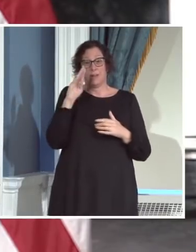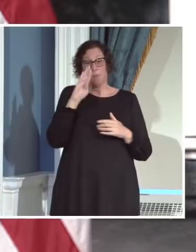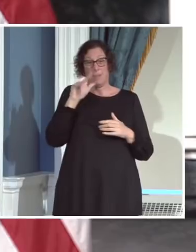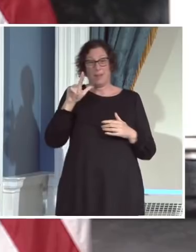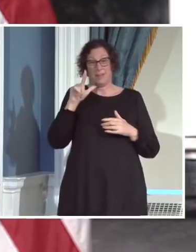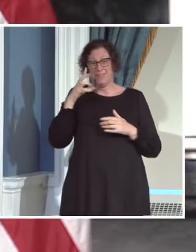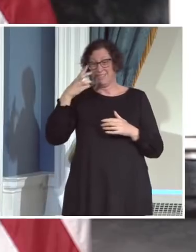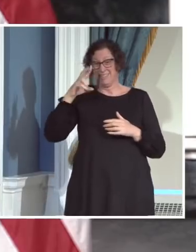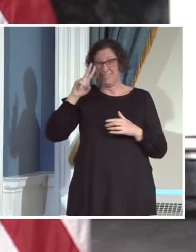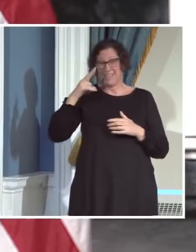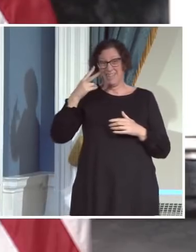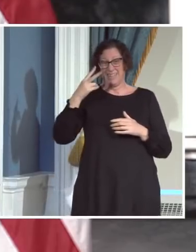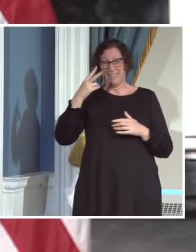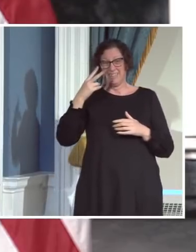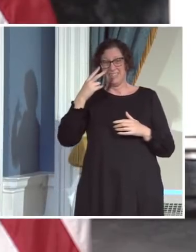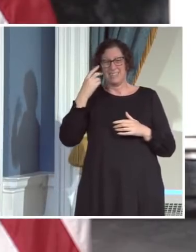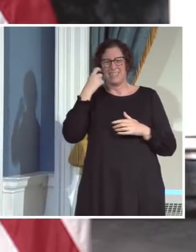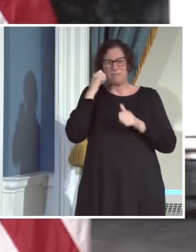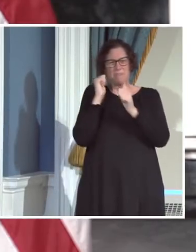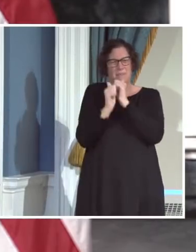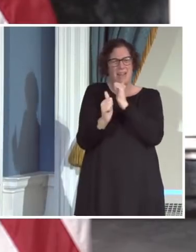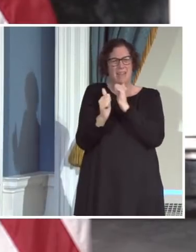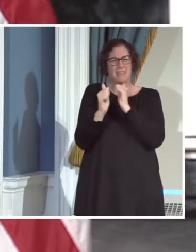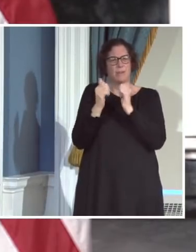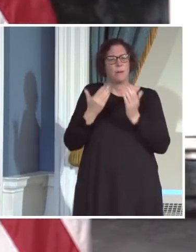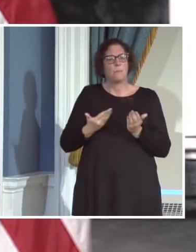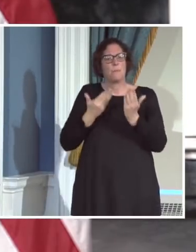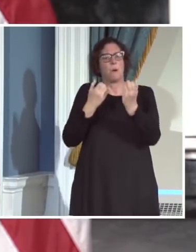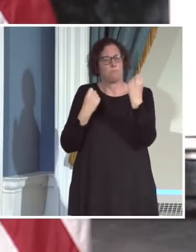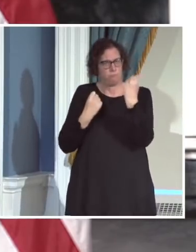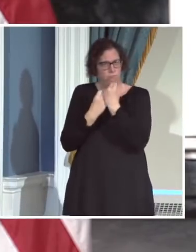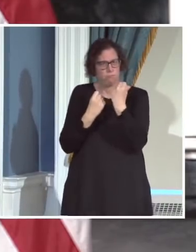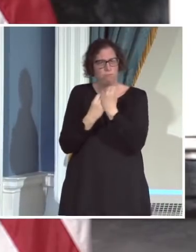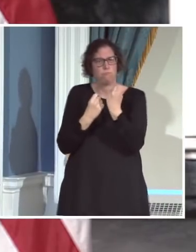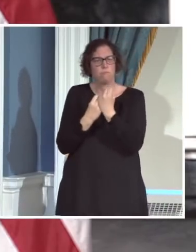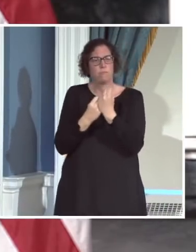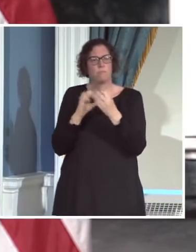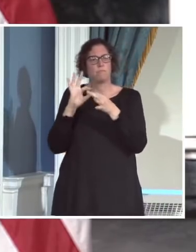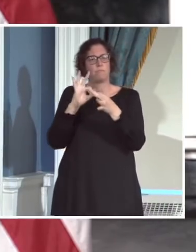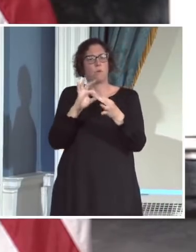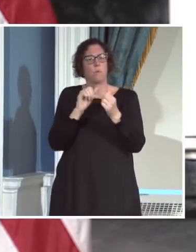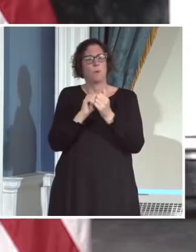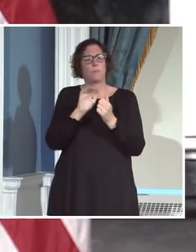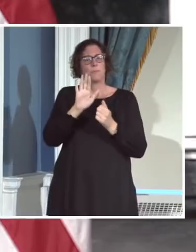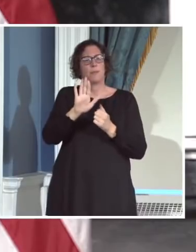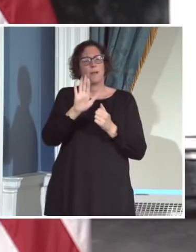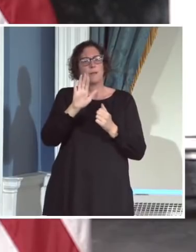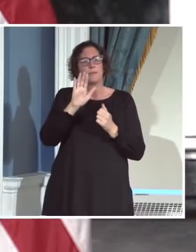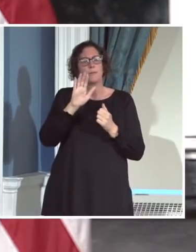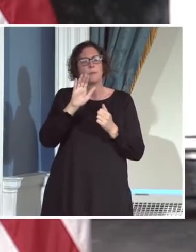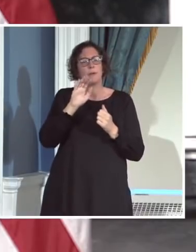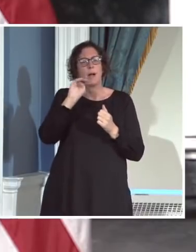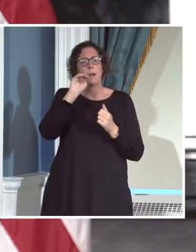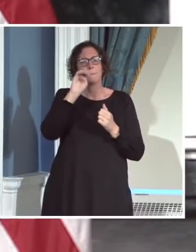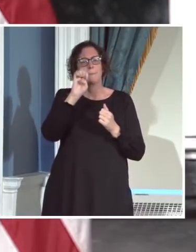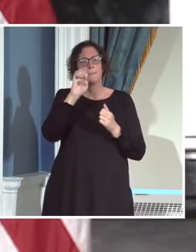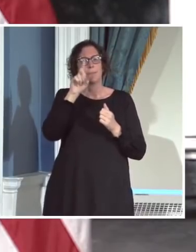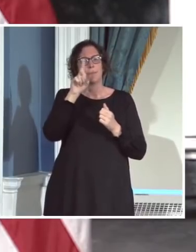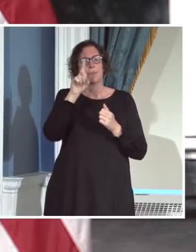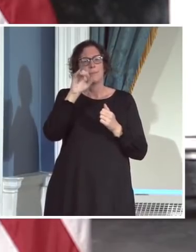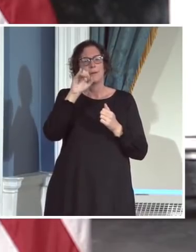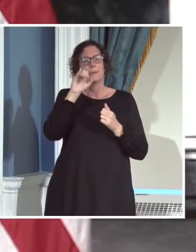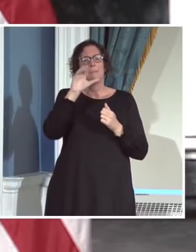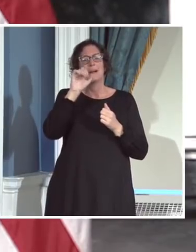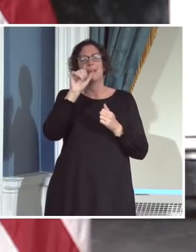bill, provided a lot of support, particularly in terms of Medicaid. Thank God the third stimulus bill provided so